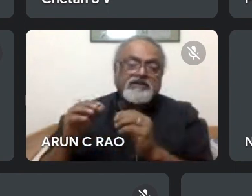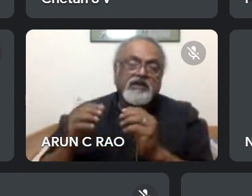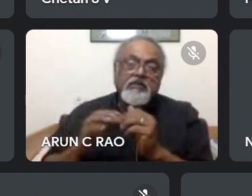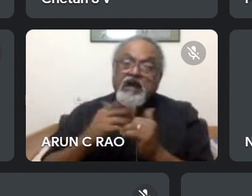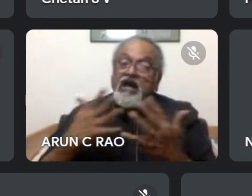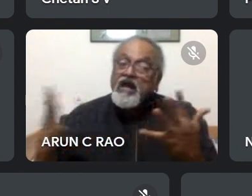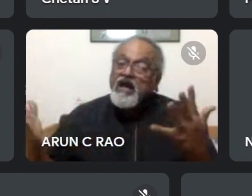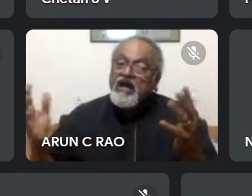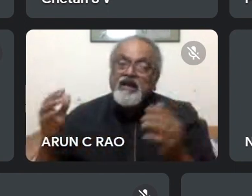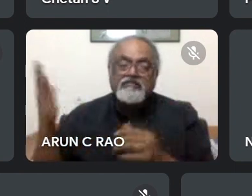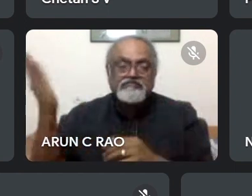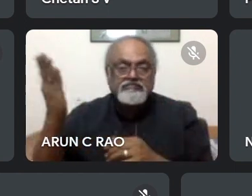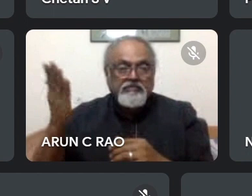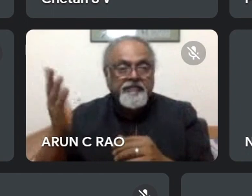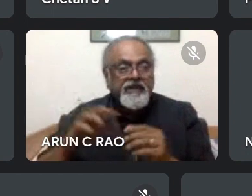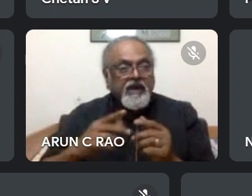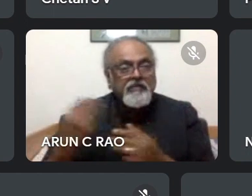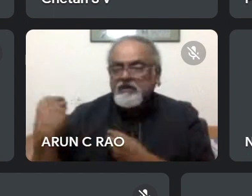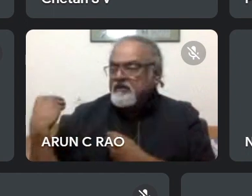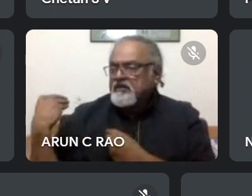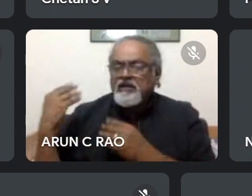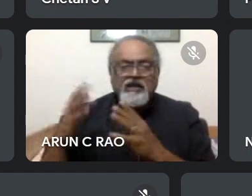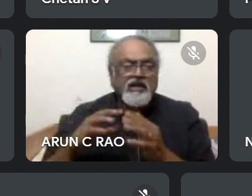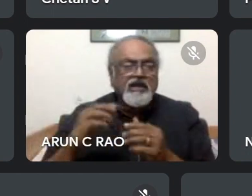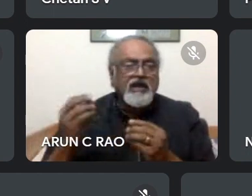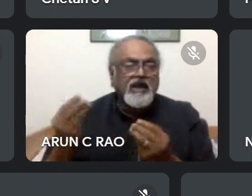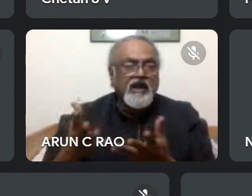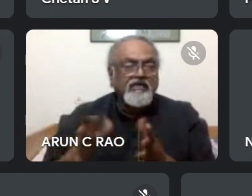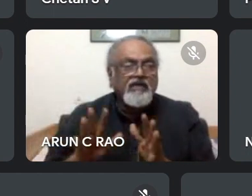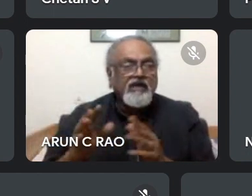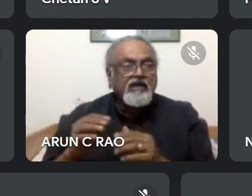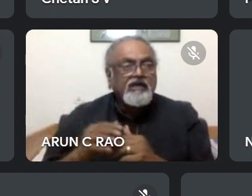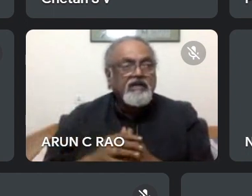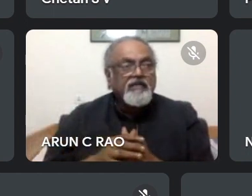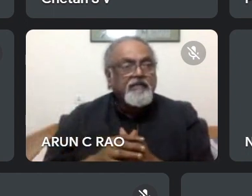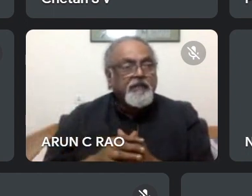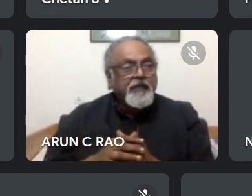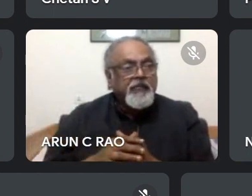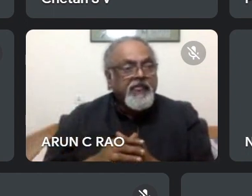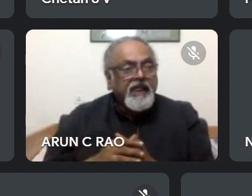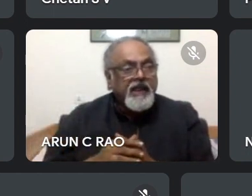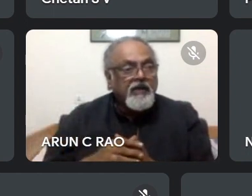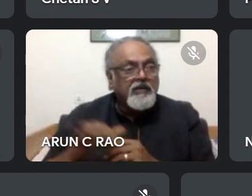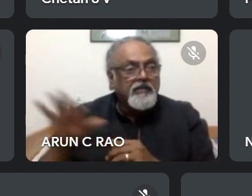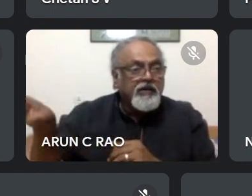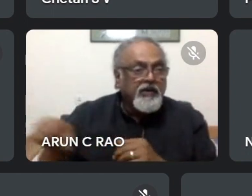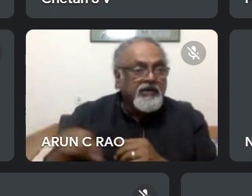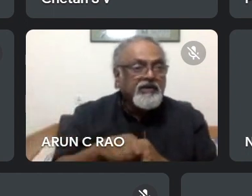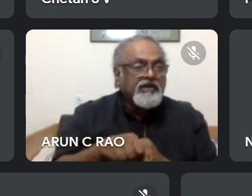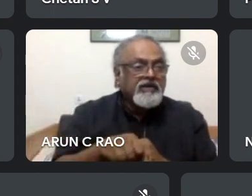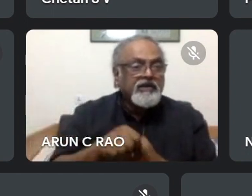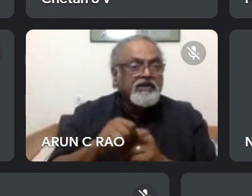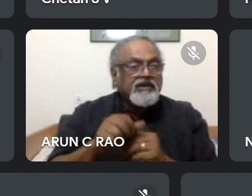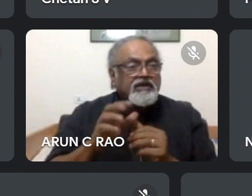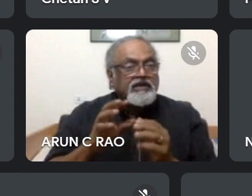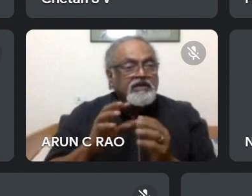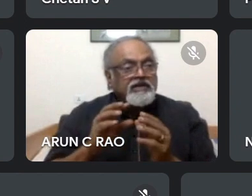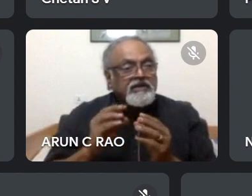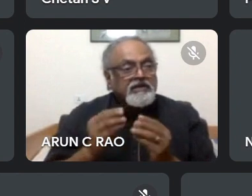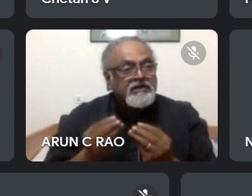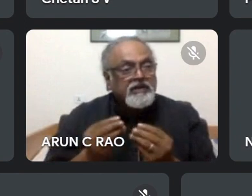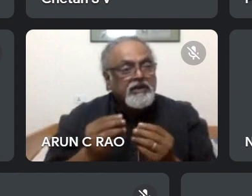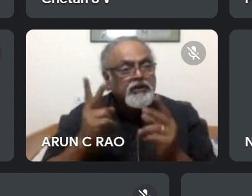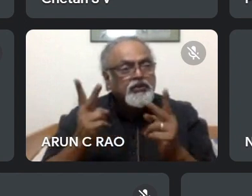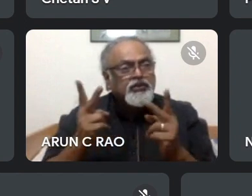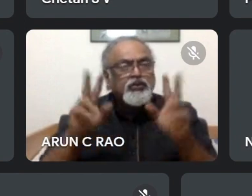which a couple of them recently, which we had was we brought in some of the two events.